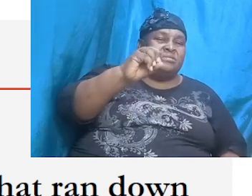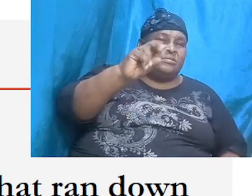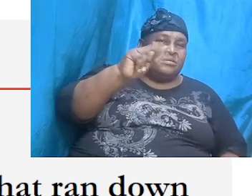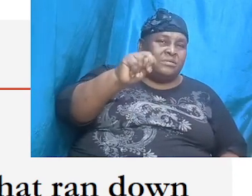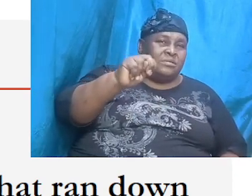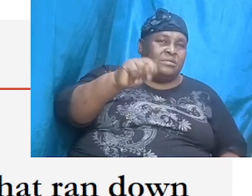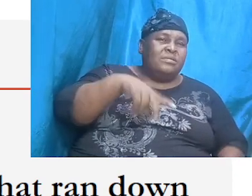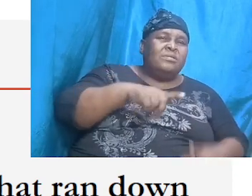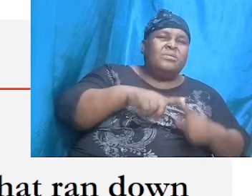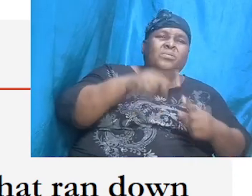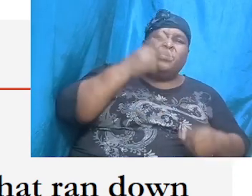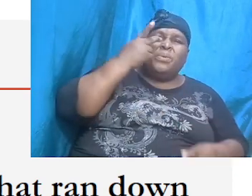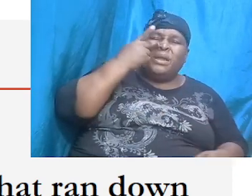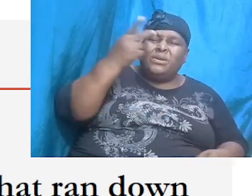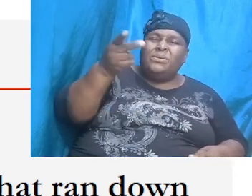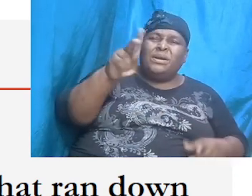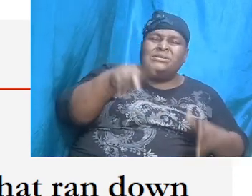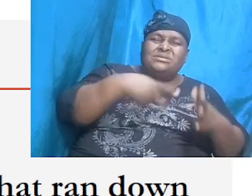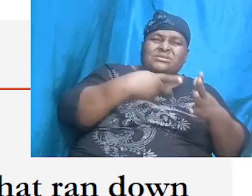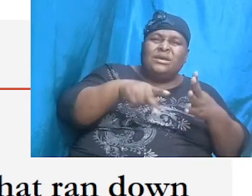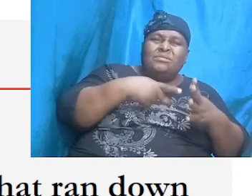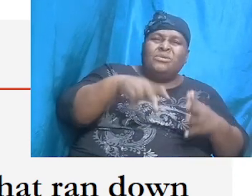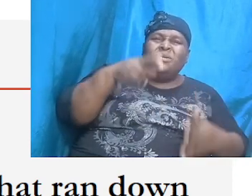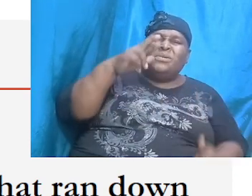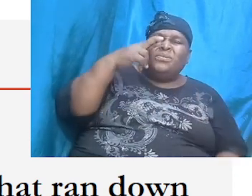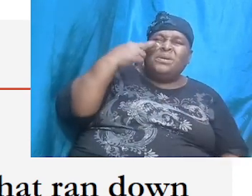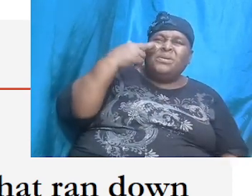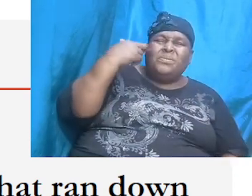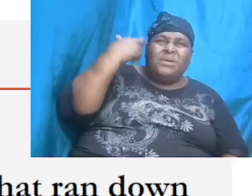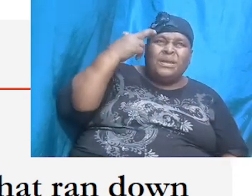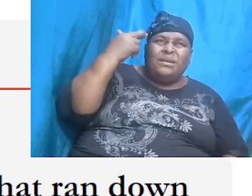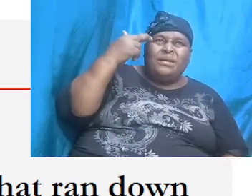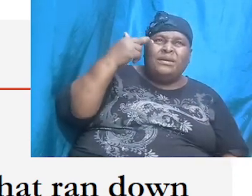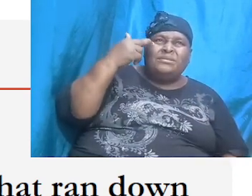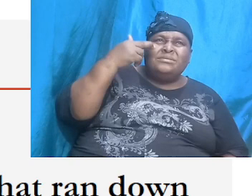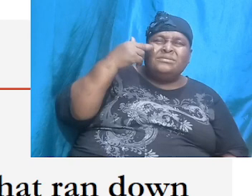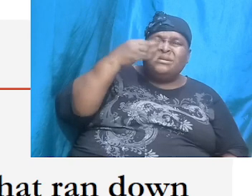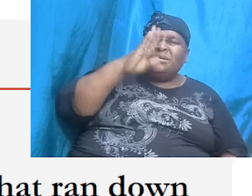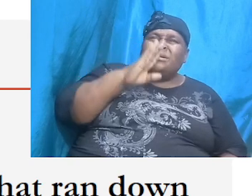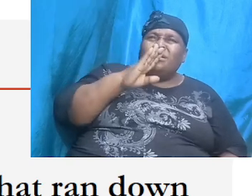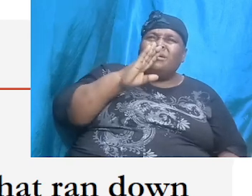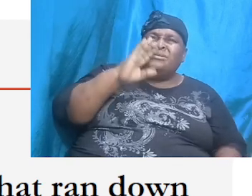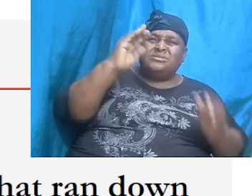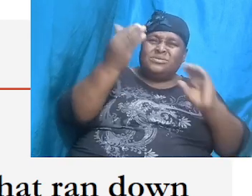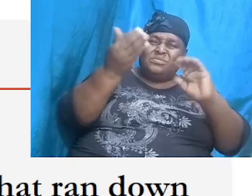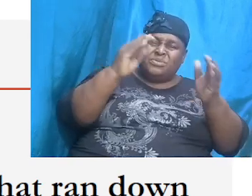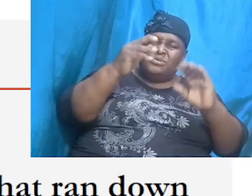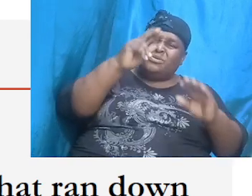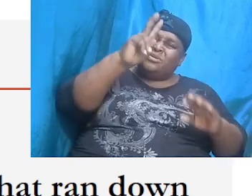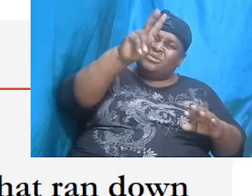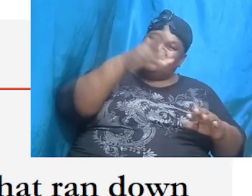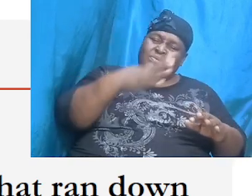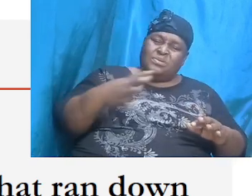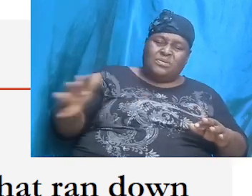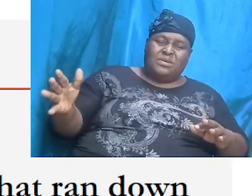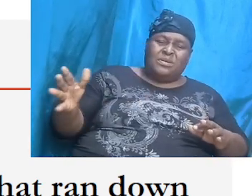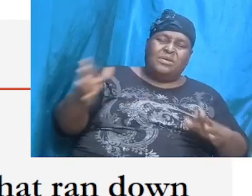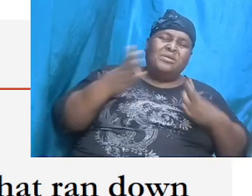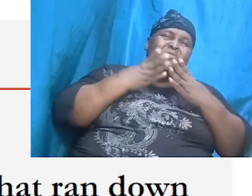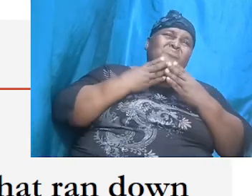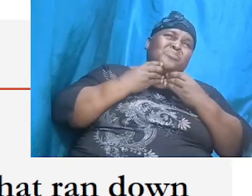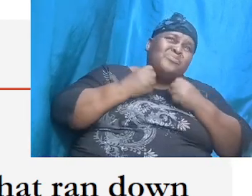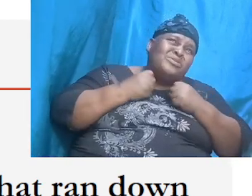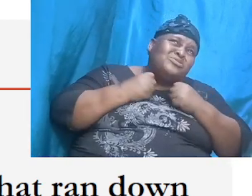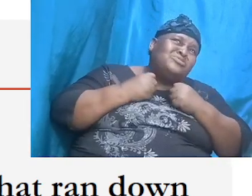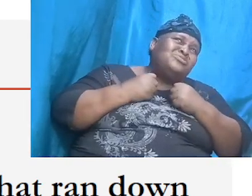psalm, we realize that he is comparing these two things. One, it is like the precious ointment upon the head